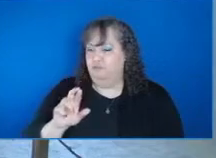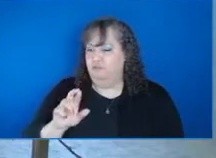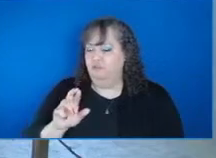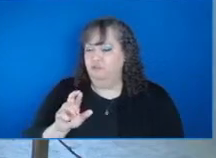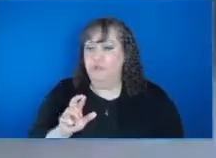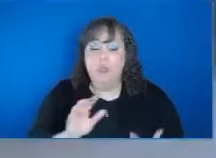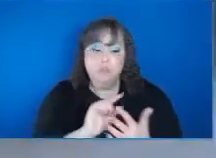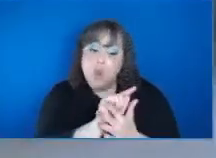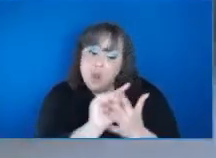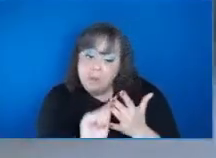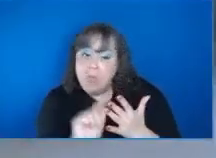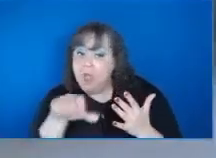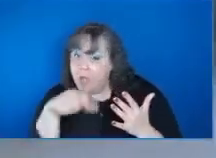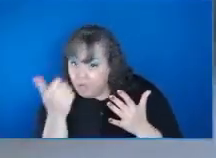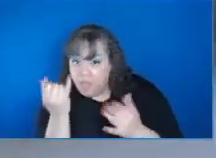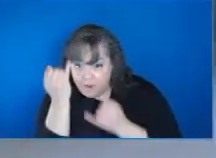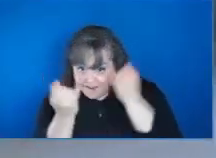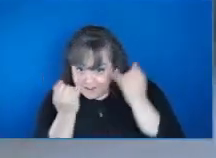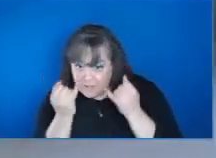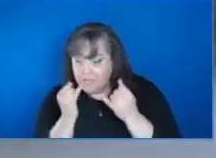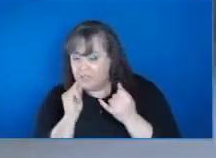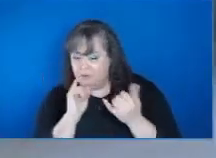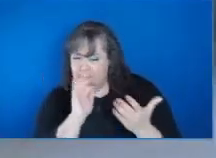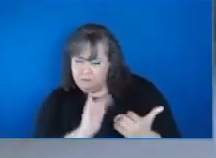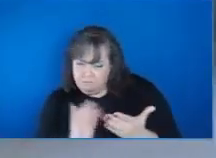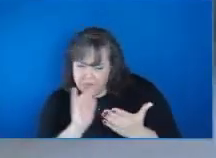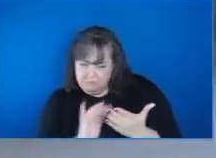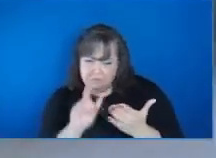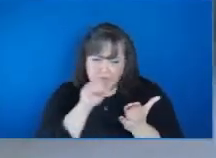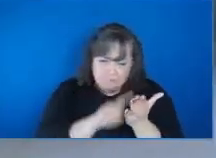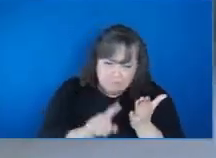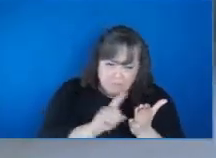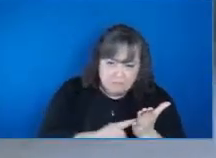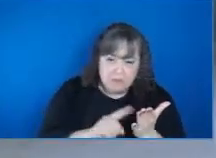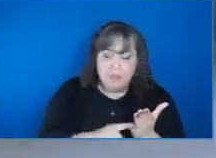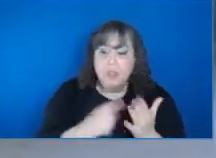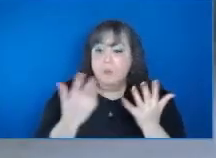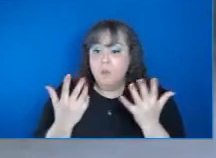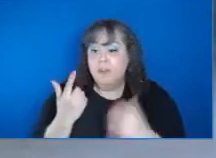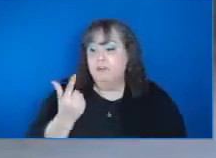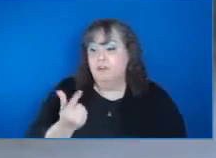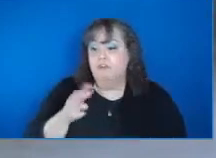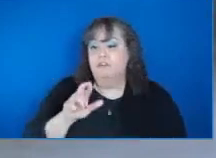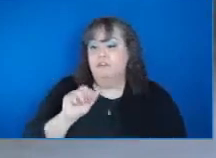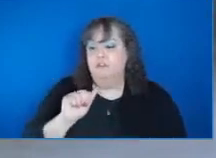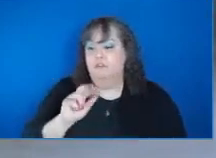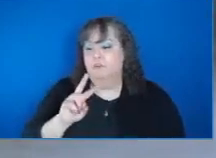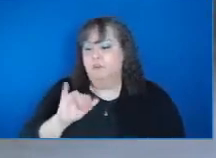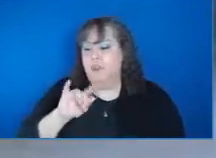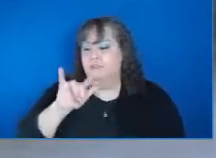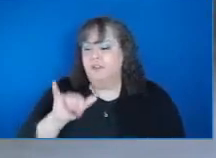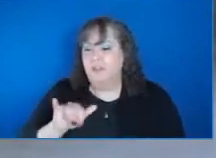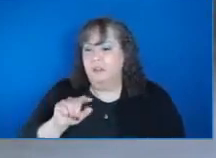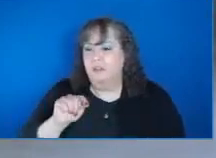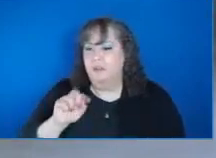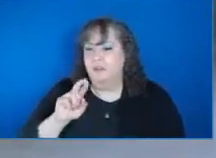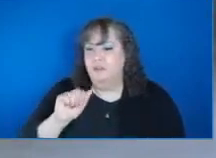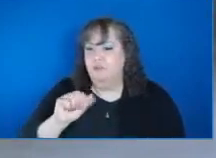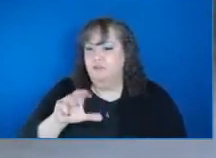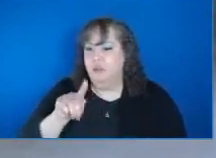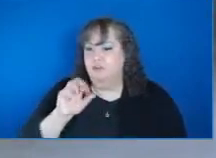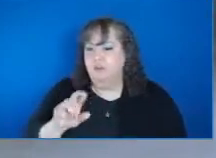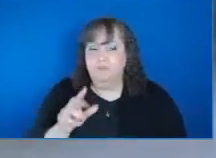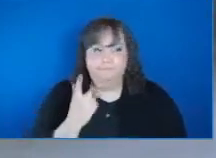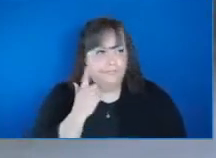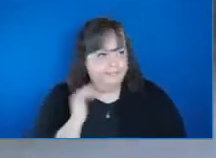explored and have been investigated. One is something called a gravity tractor. Mm-hmm. which to me sounds like science fiction, but